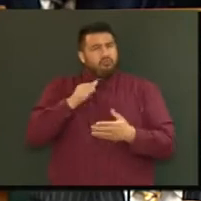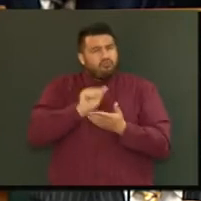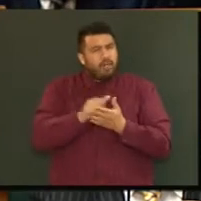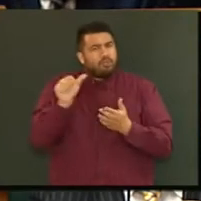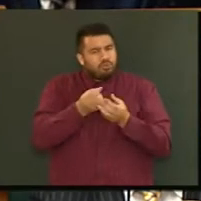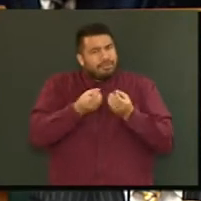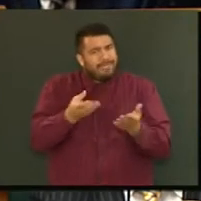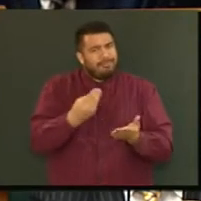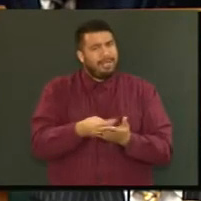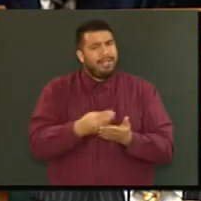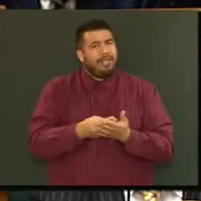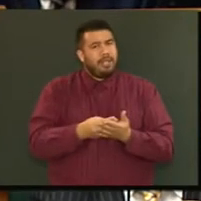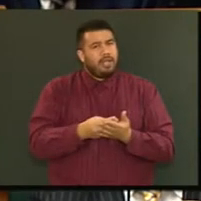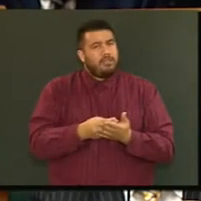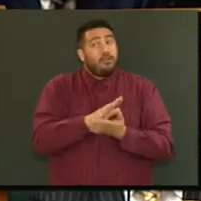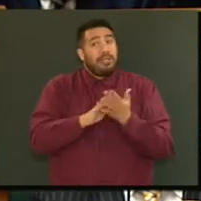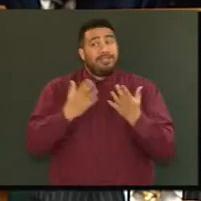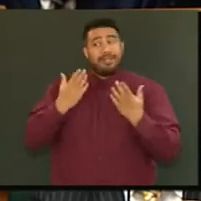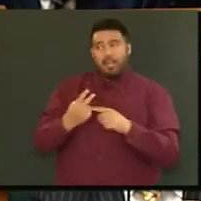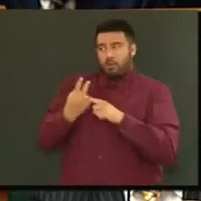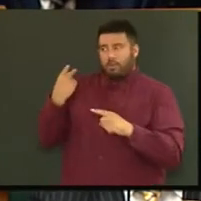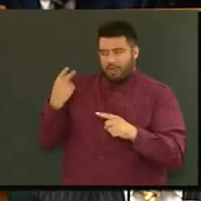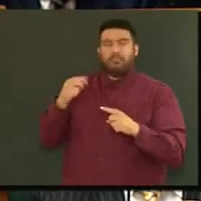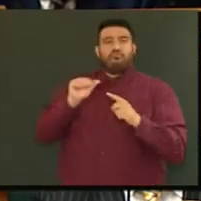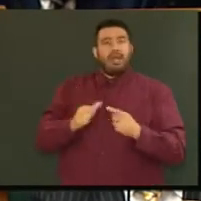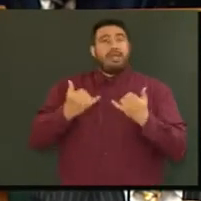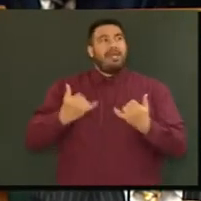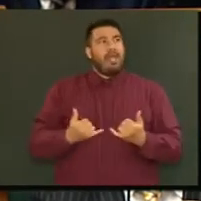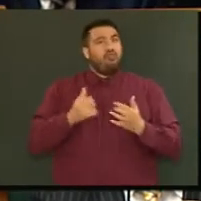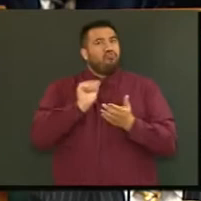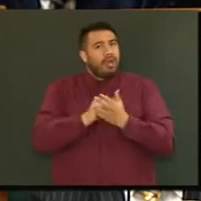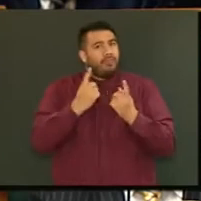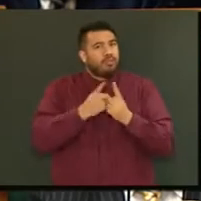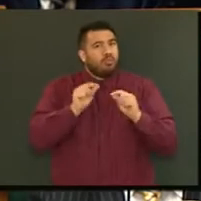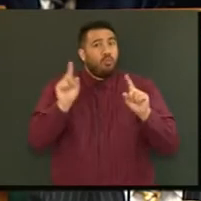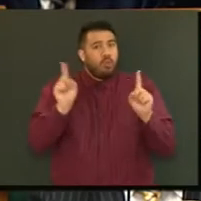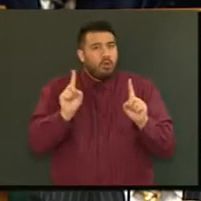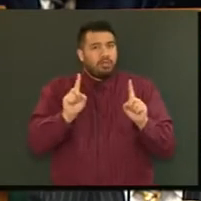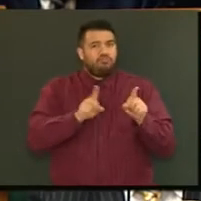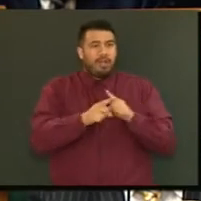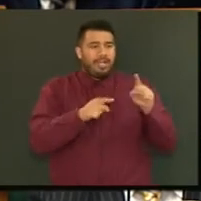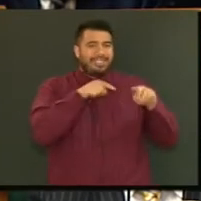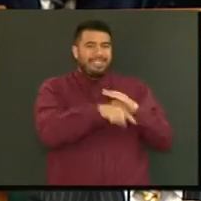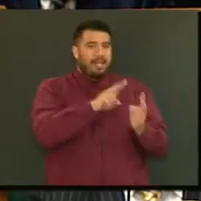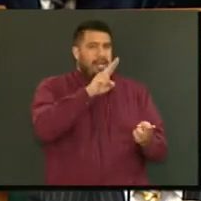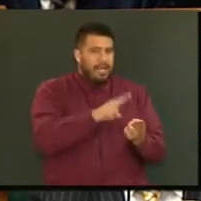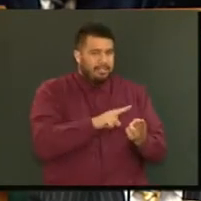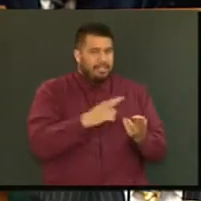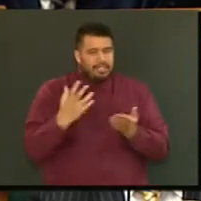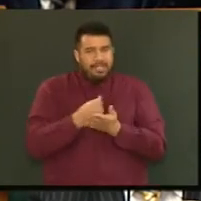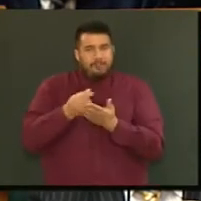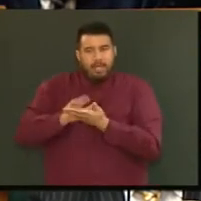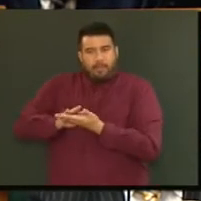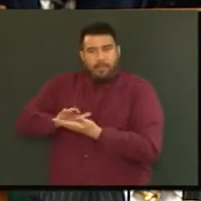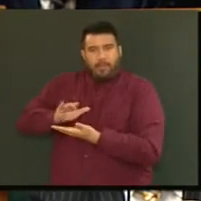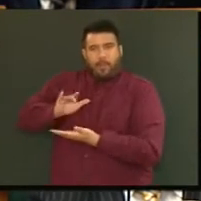the right thing to do now is to run a strong economy and reduce that debt so we have the room to do the same again